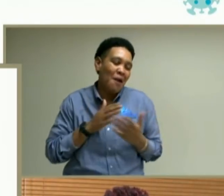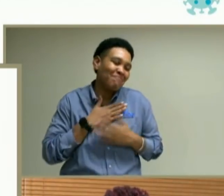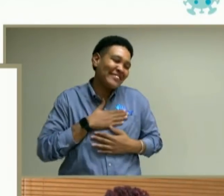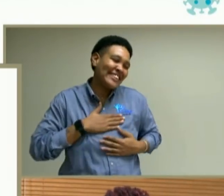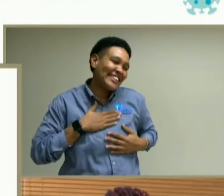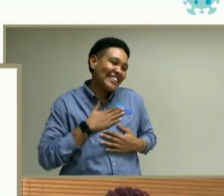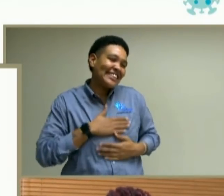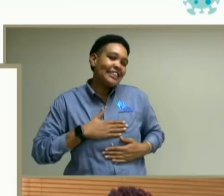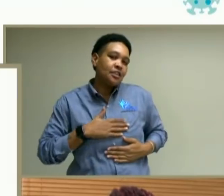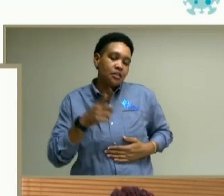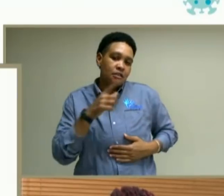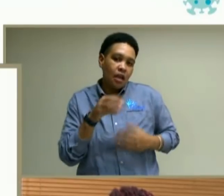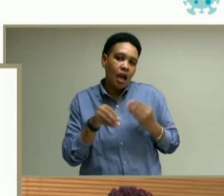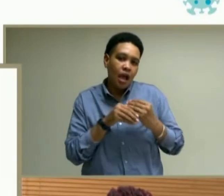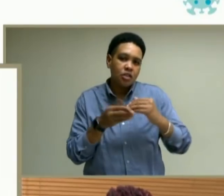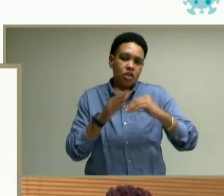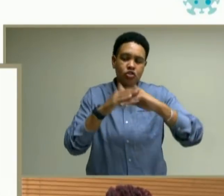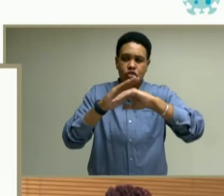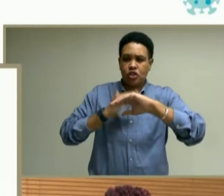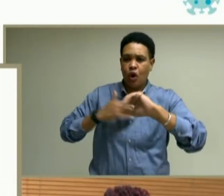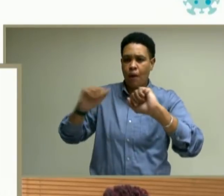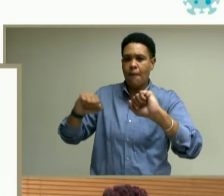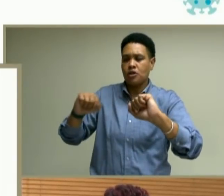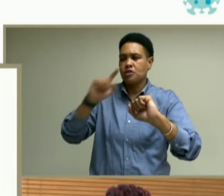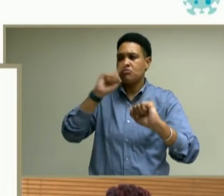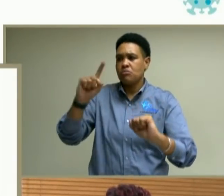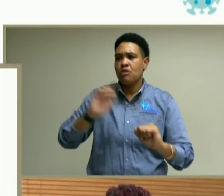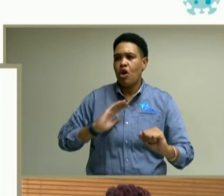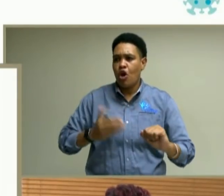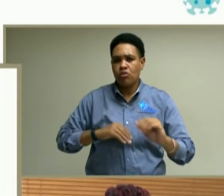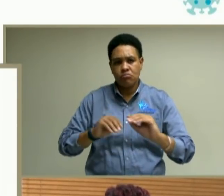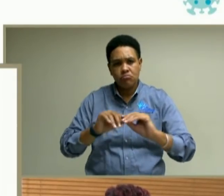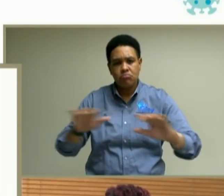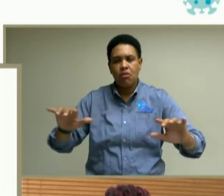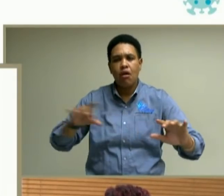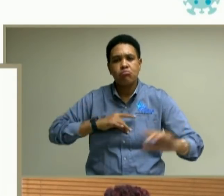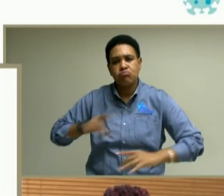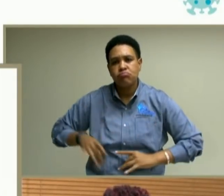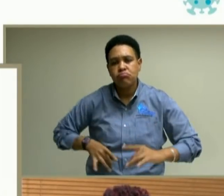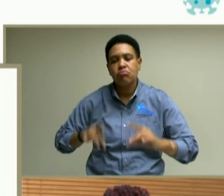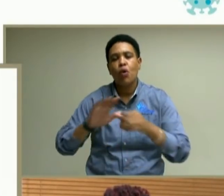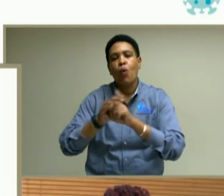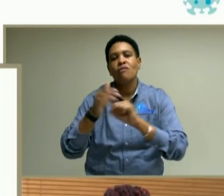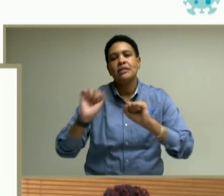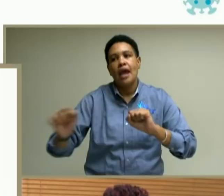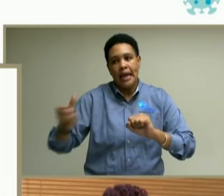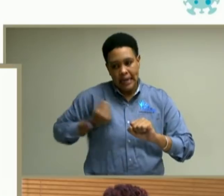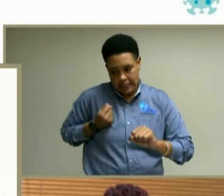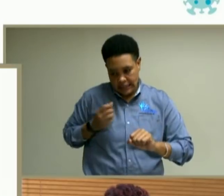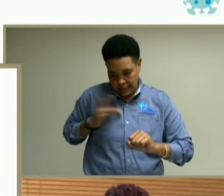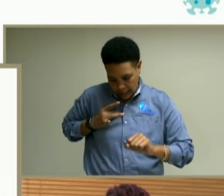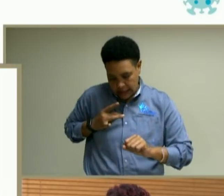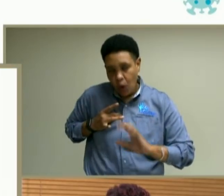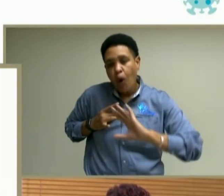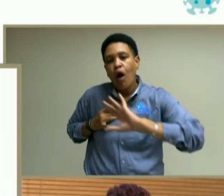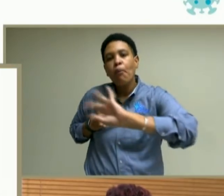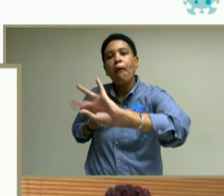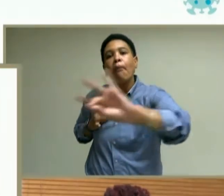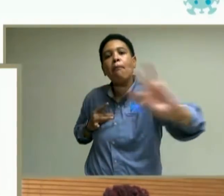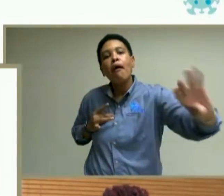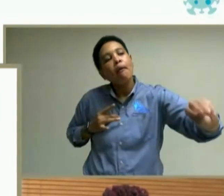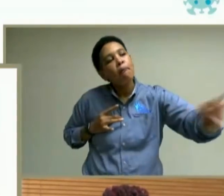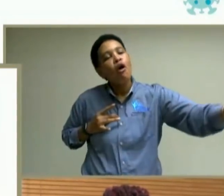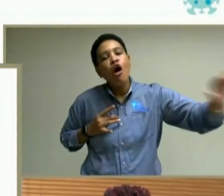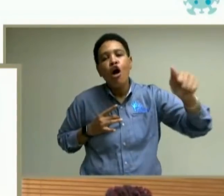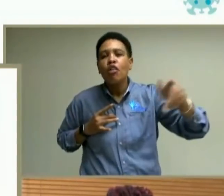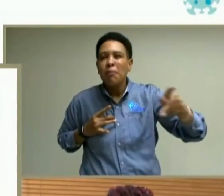but this also increases our chances of getting or spreading COVID-19. And so the question is going to be asked, what